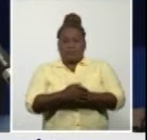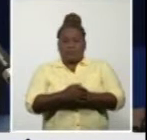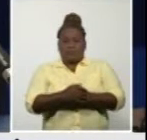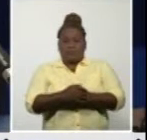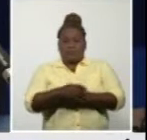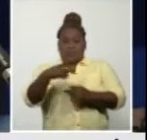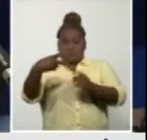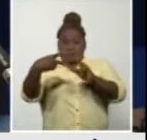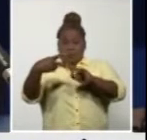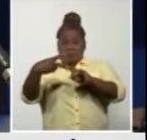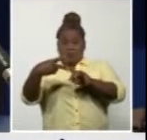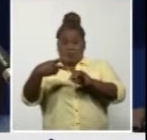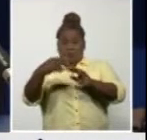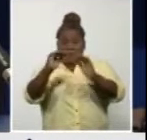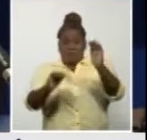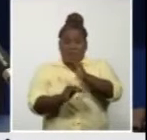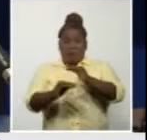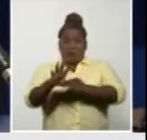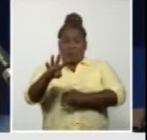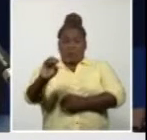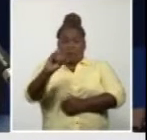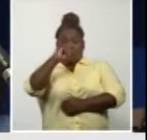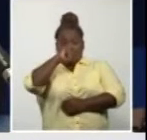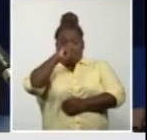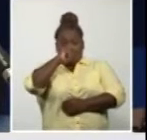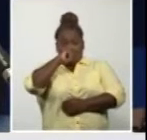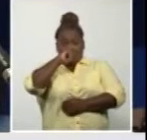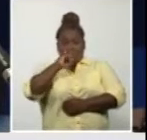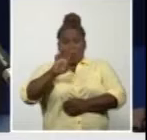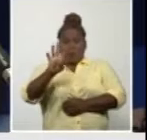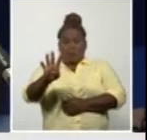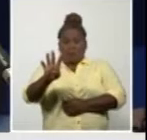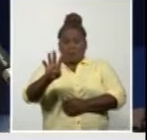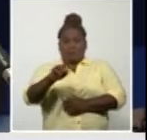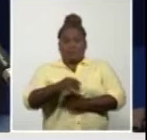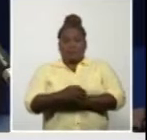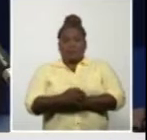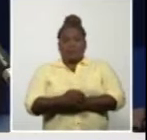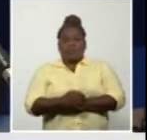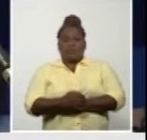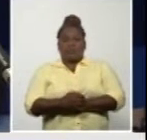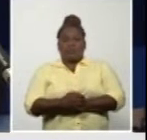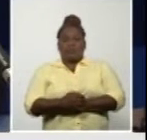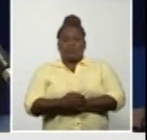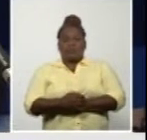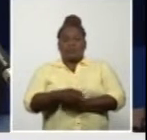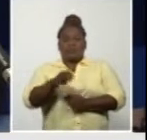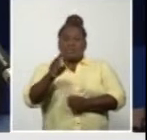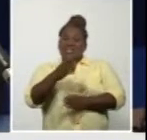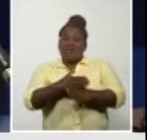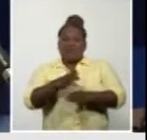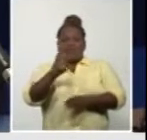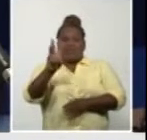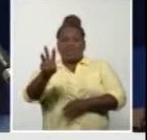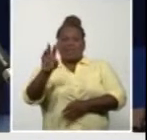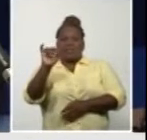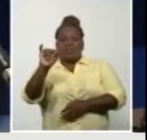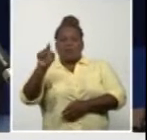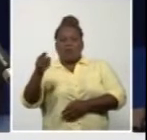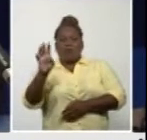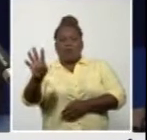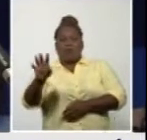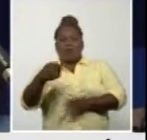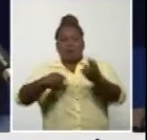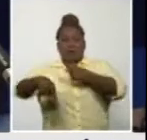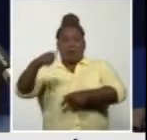The age group most affected from 40 to 60 years of age with 5 cases, followed by the group of under